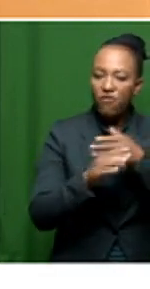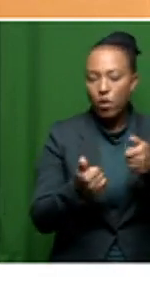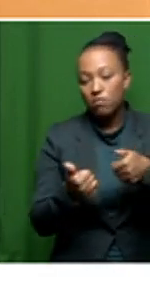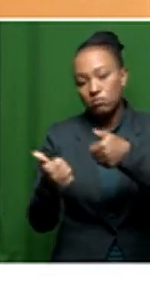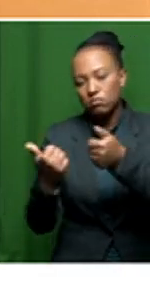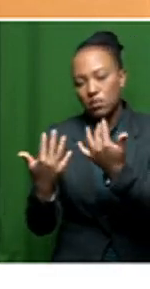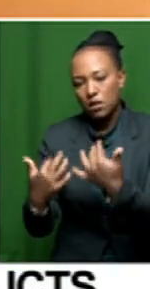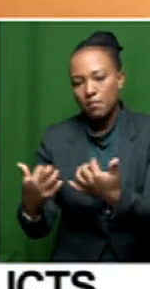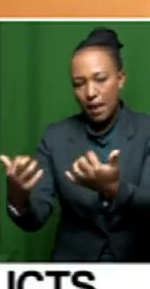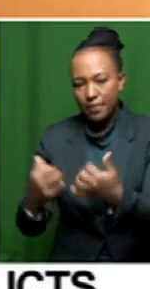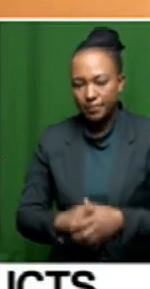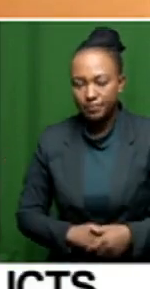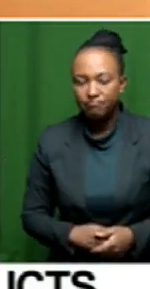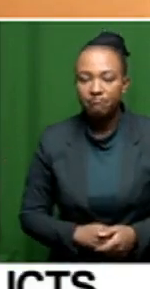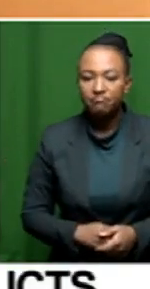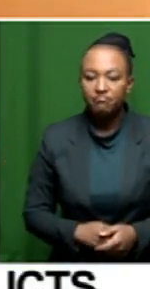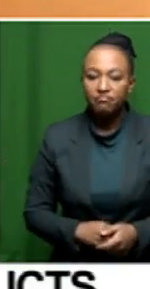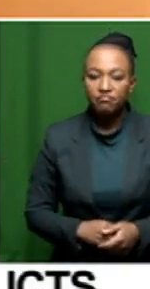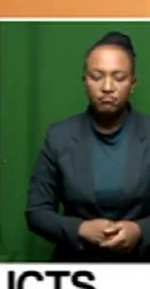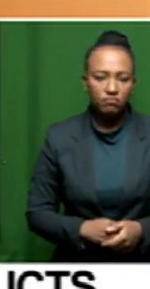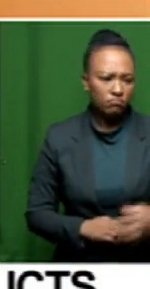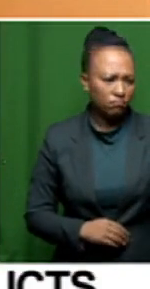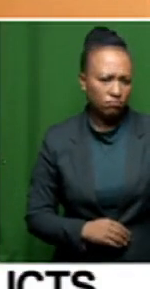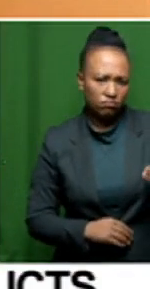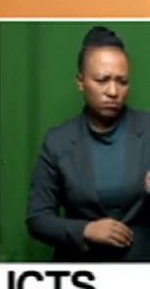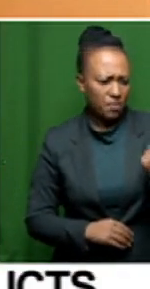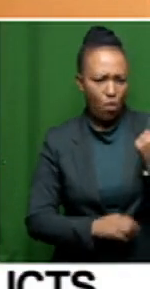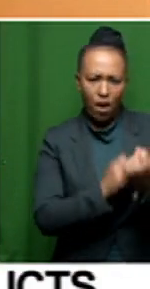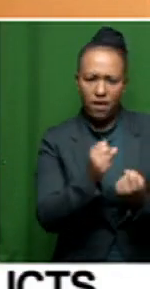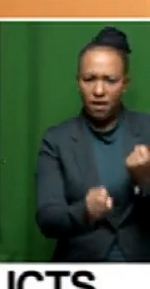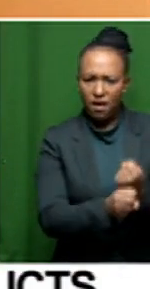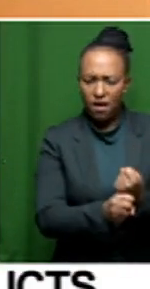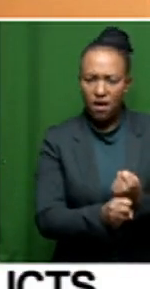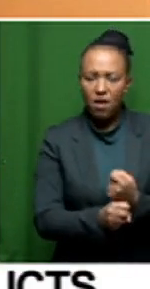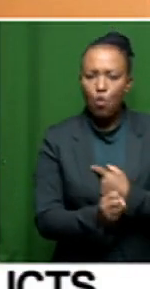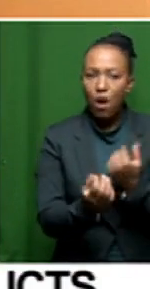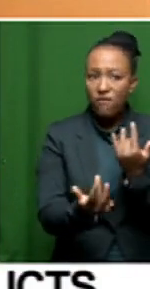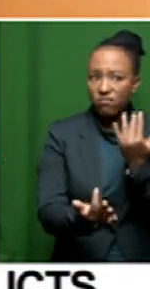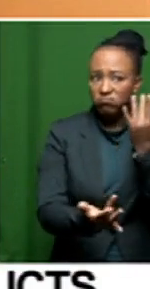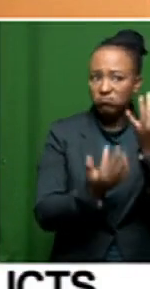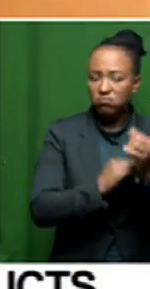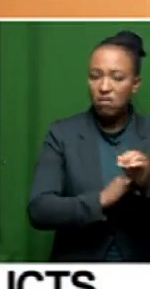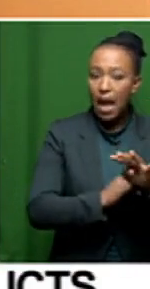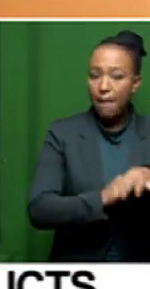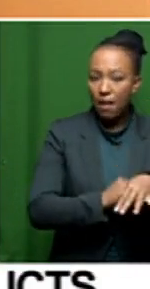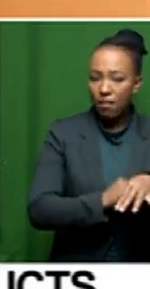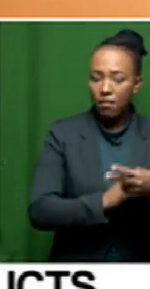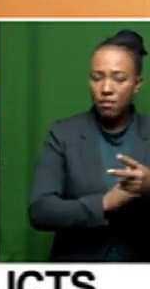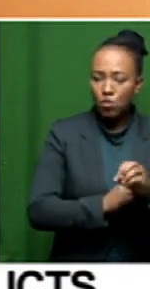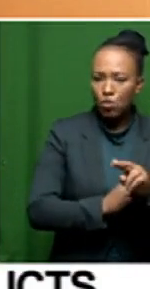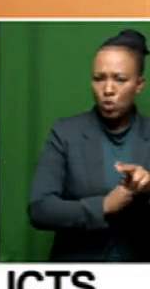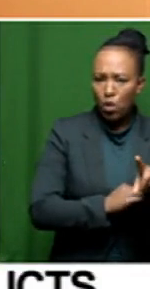to Parliament. This is a year on. I think that fire happened in April 2021, Ms. Ngwenya.